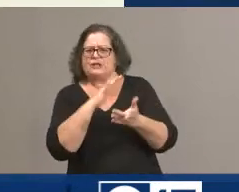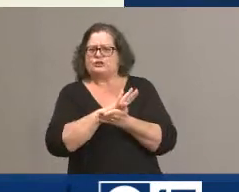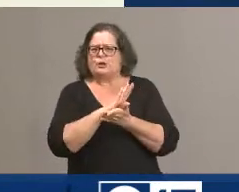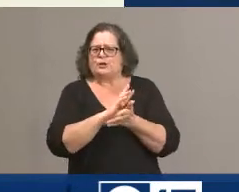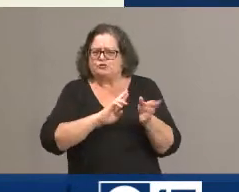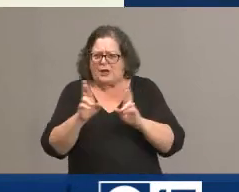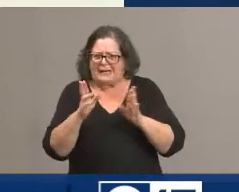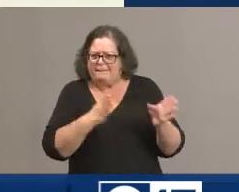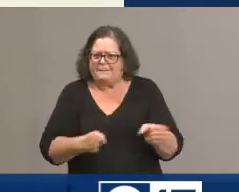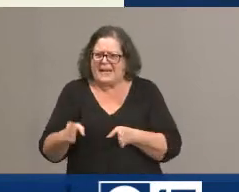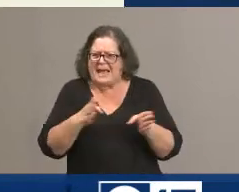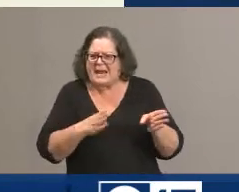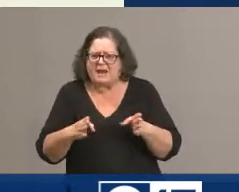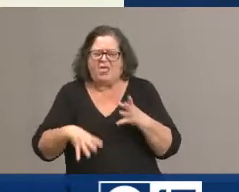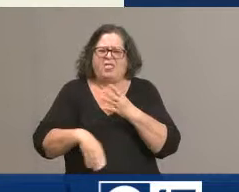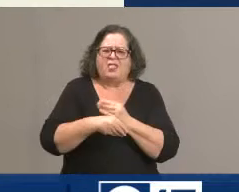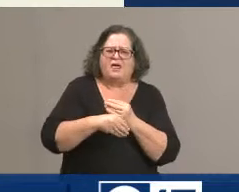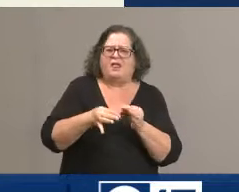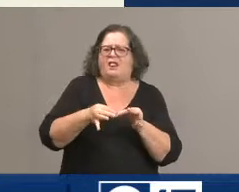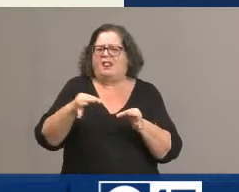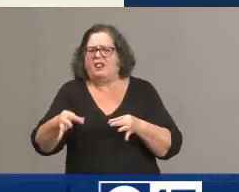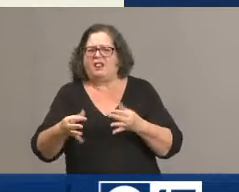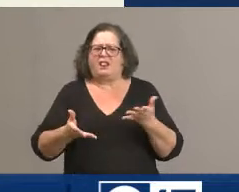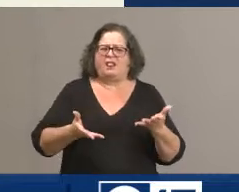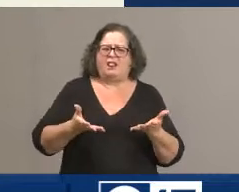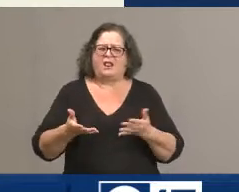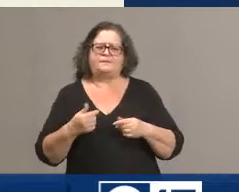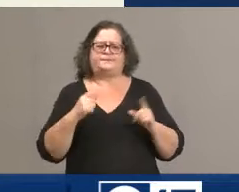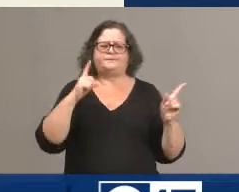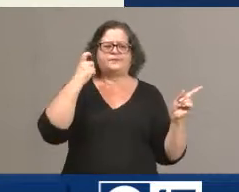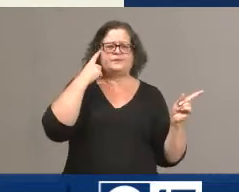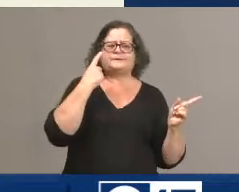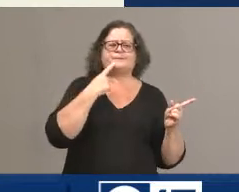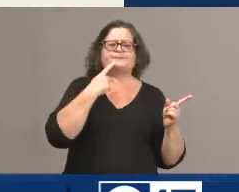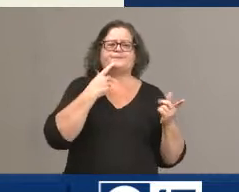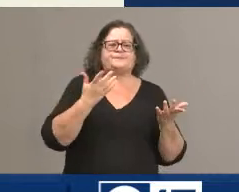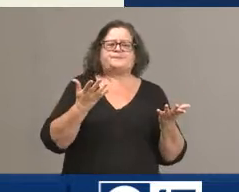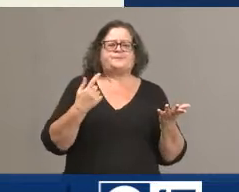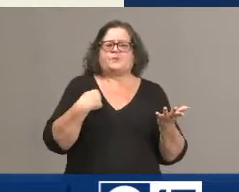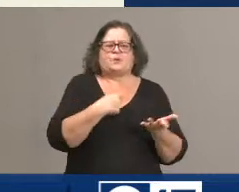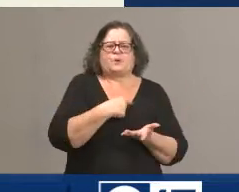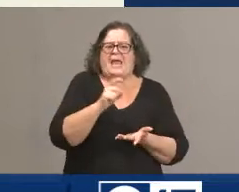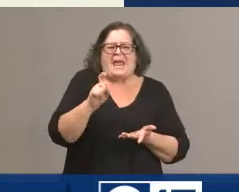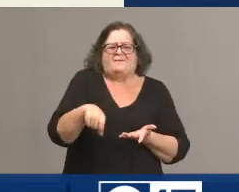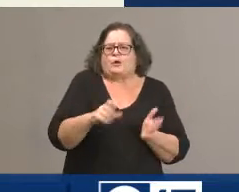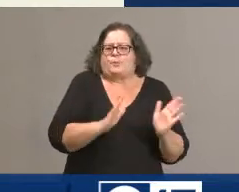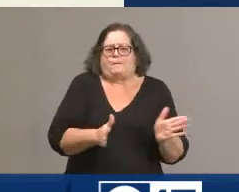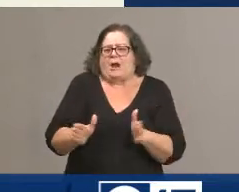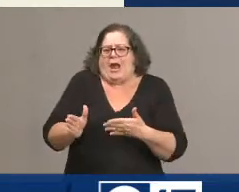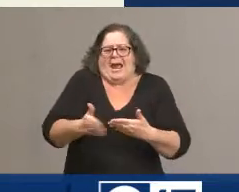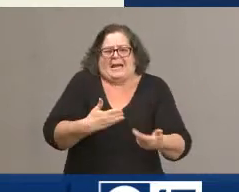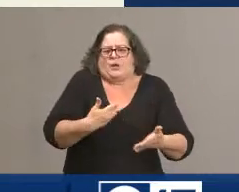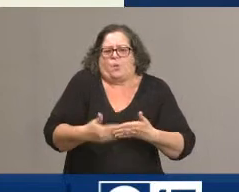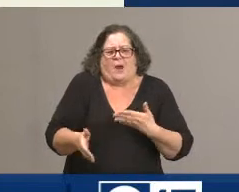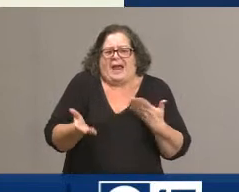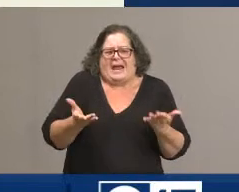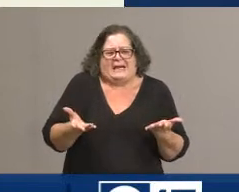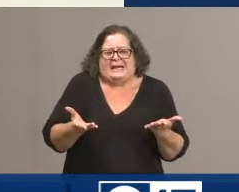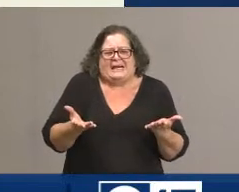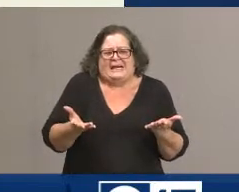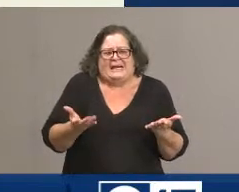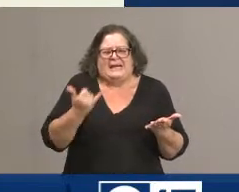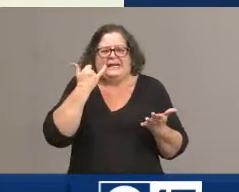got to get ready to educate. So whether that's distance learning or not, like I said, I think that's